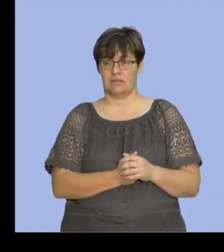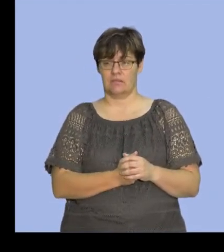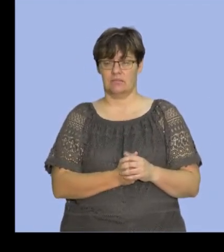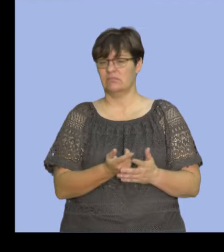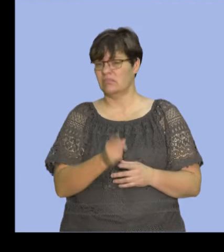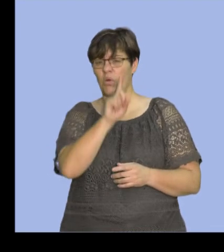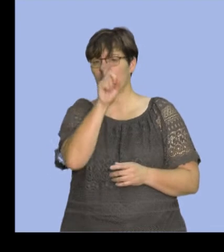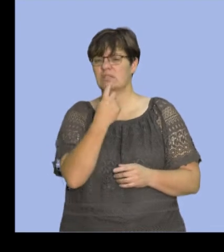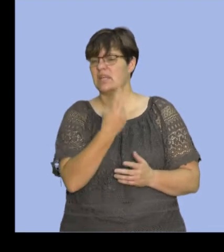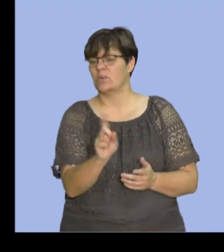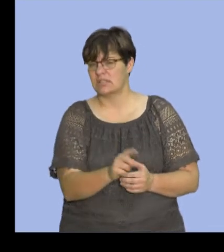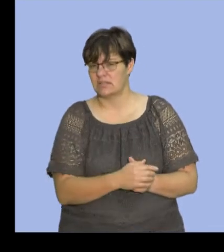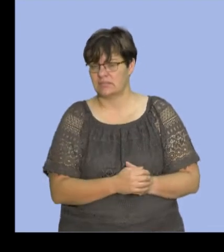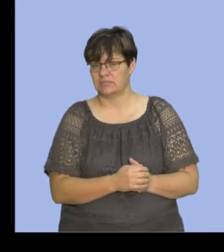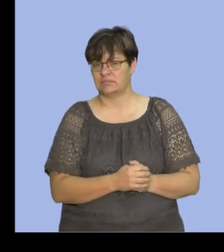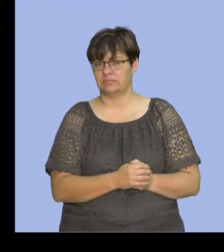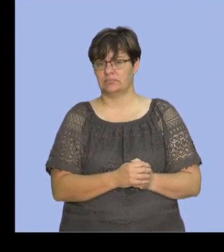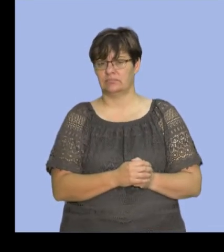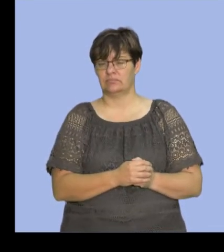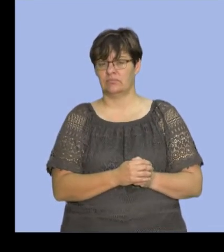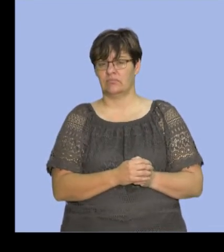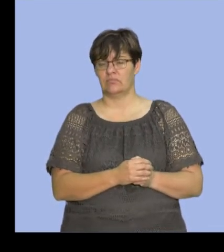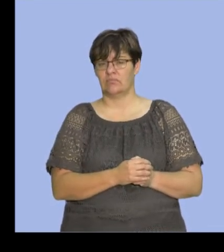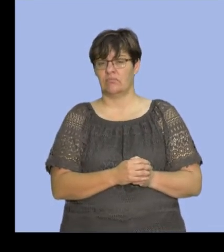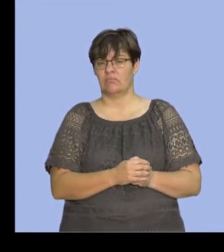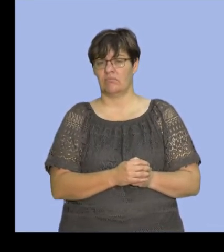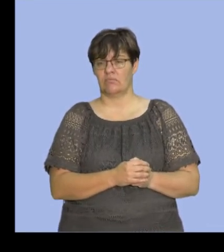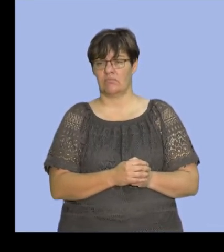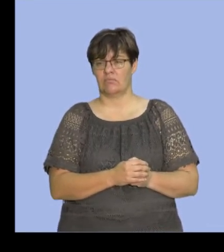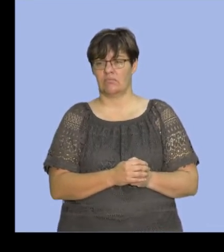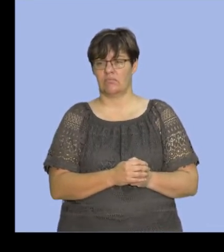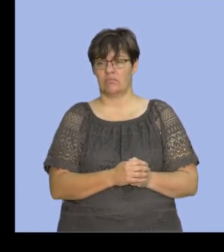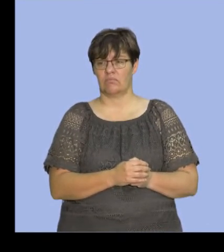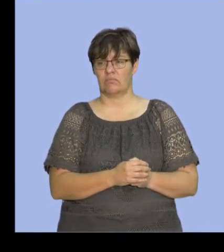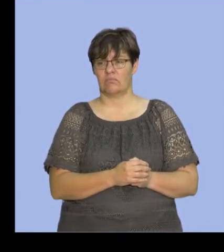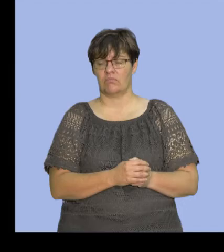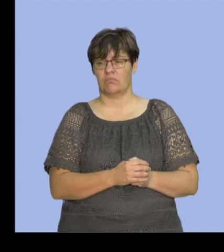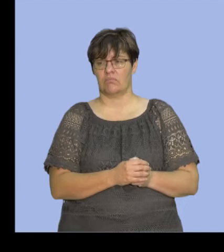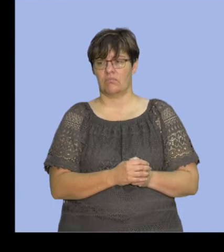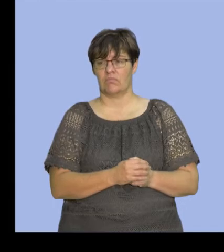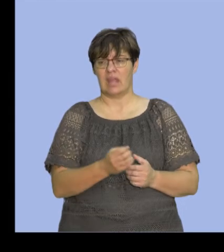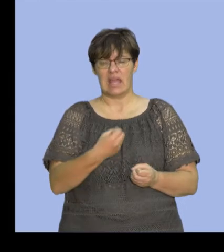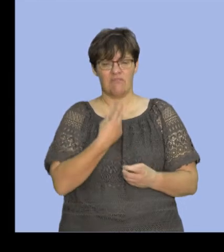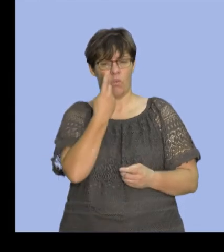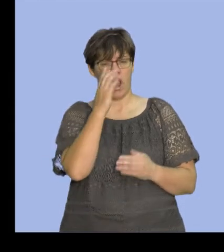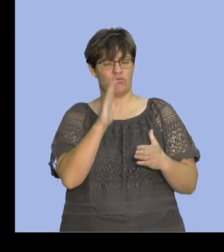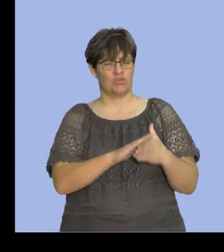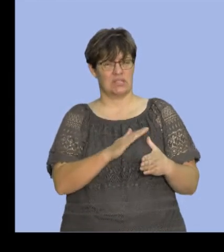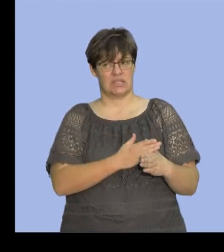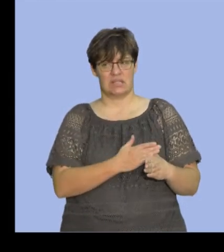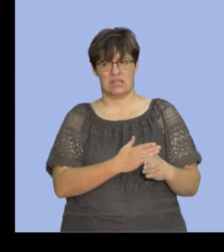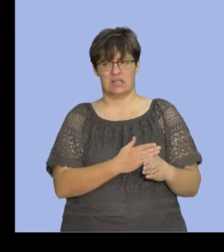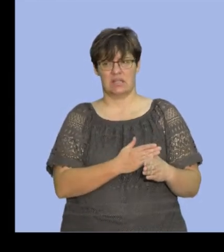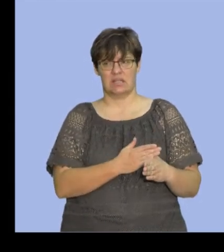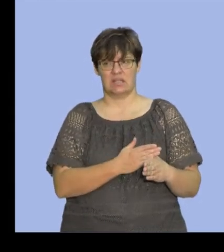The question says here, give one possible reason for, let's